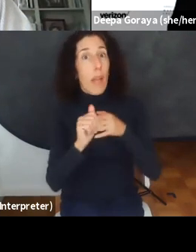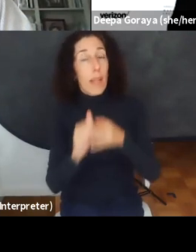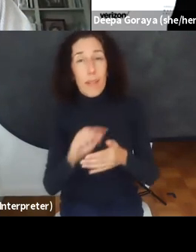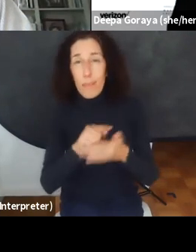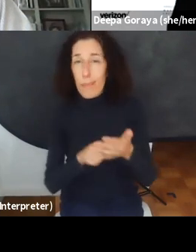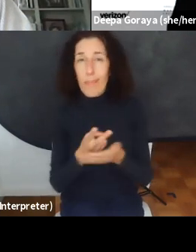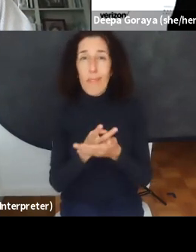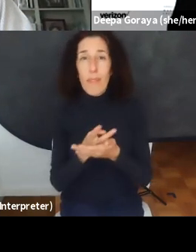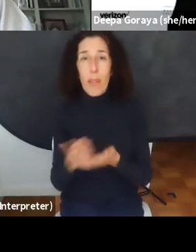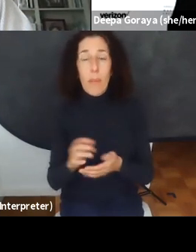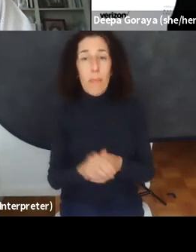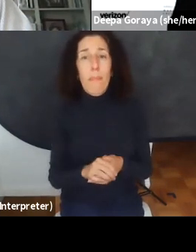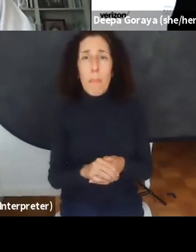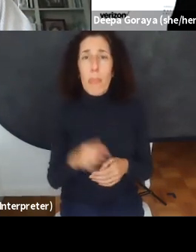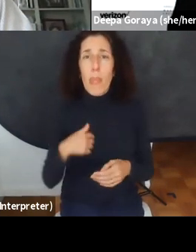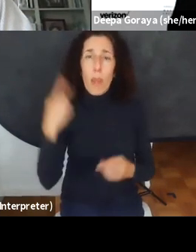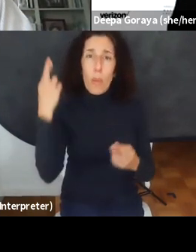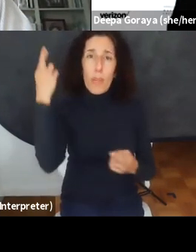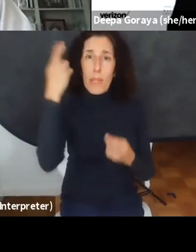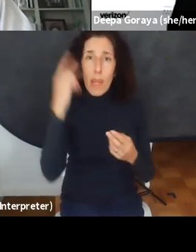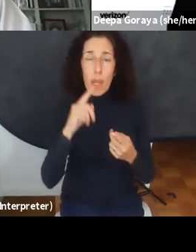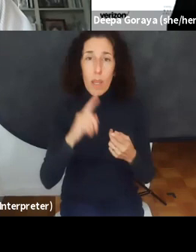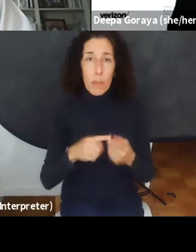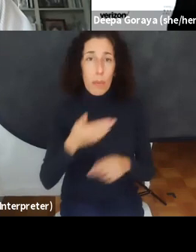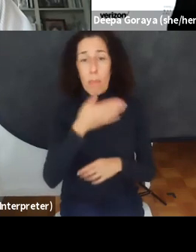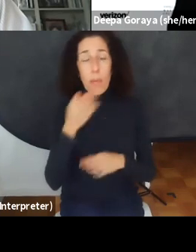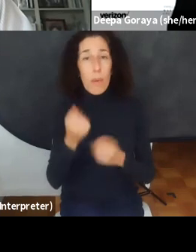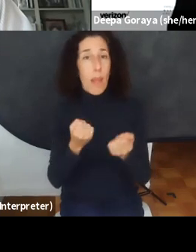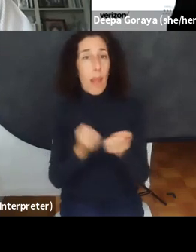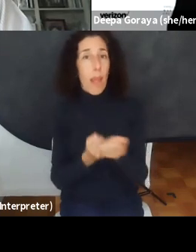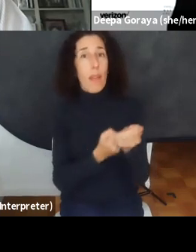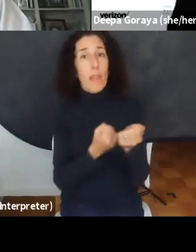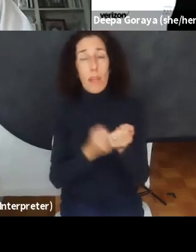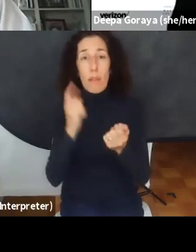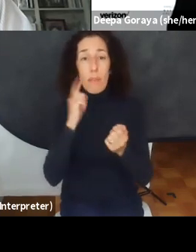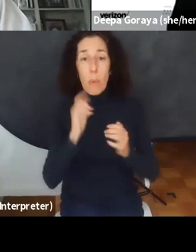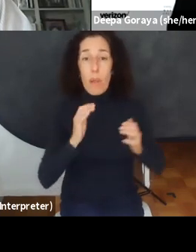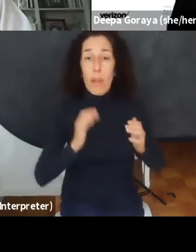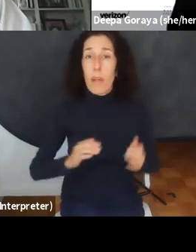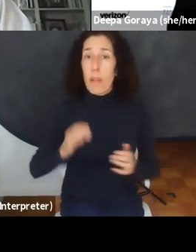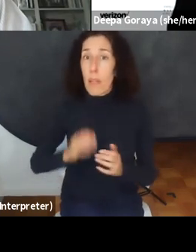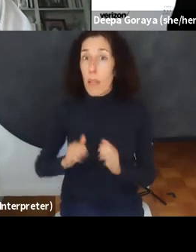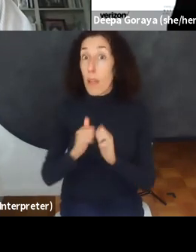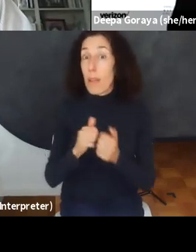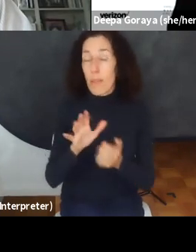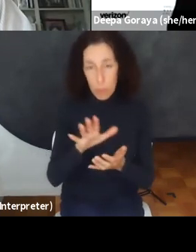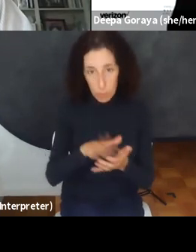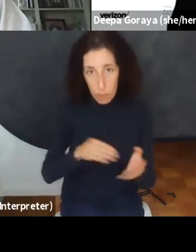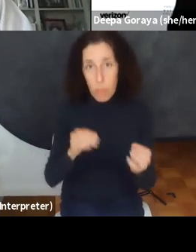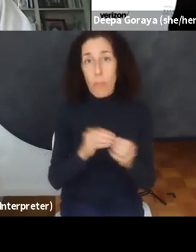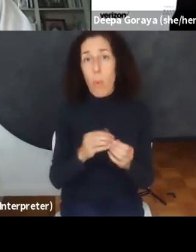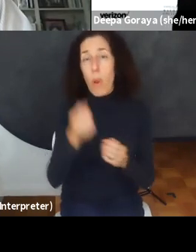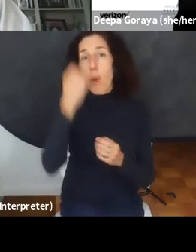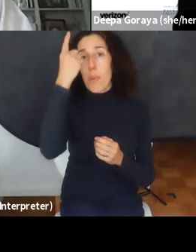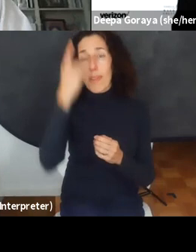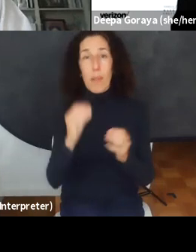I realized that in order to better advocate for my clients, I needed to understand the law better, further develop my